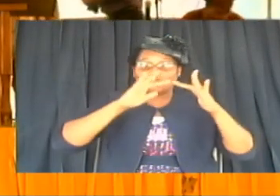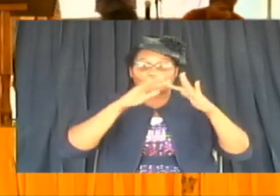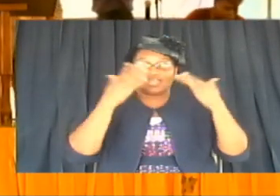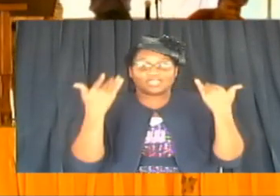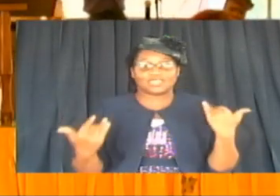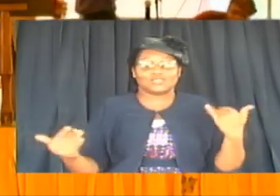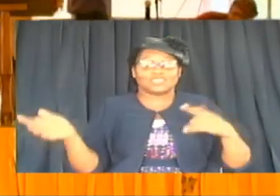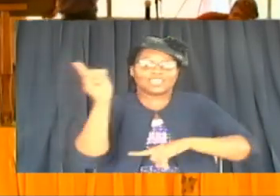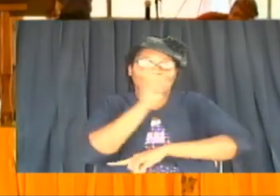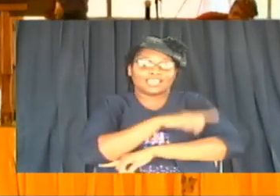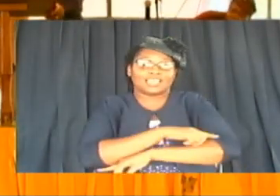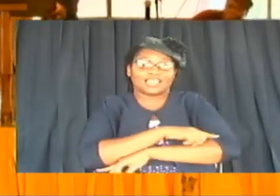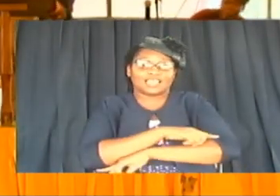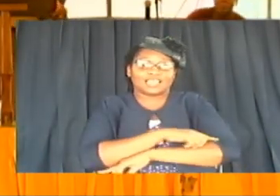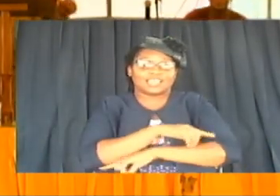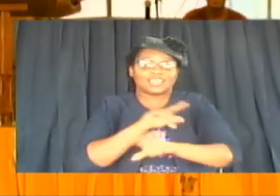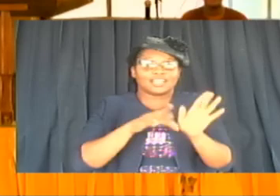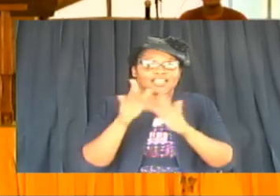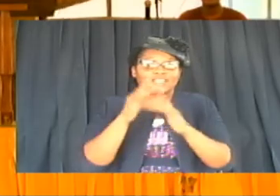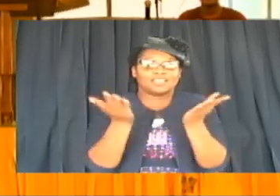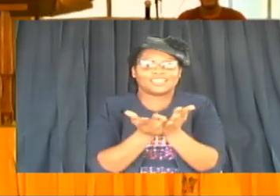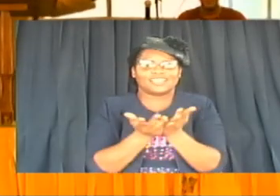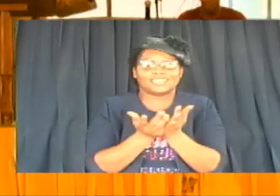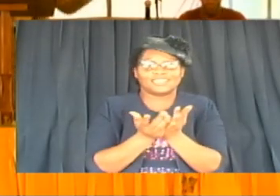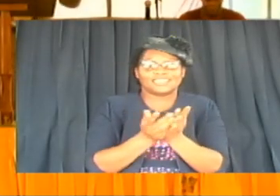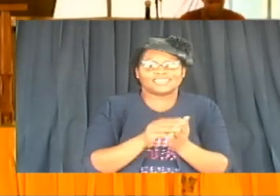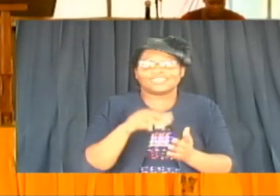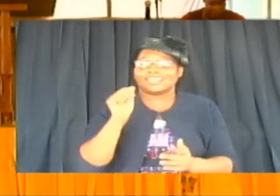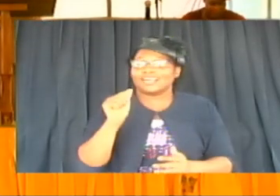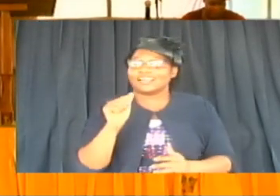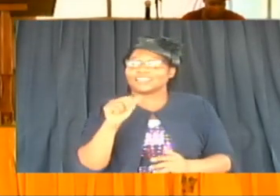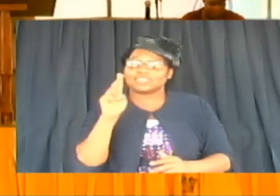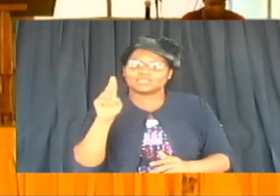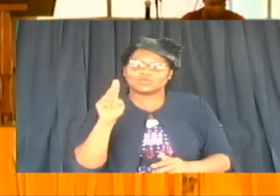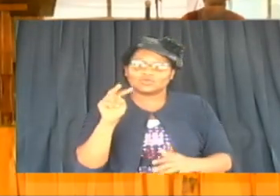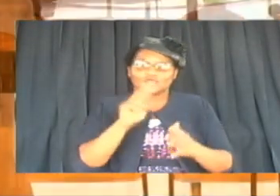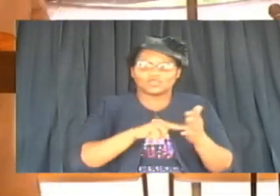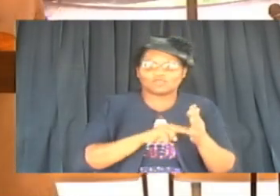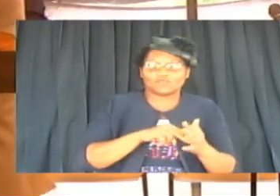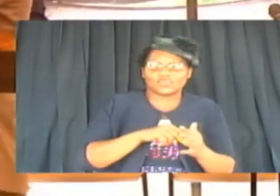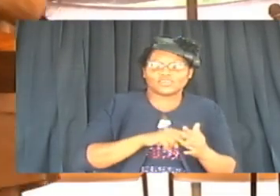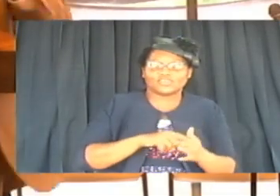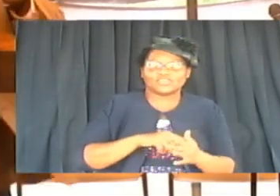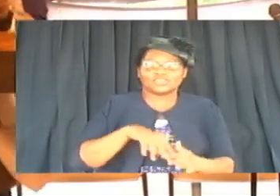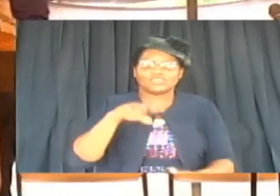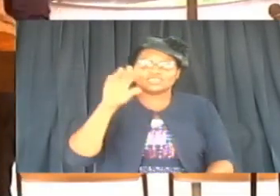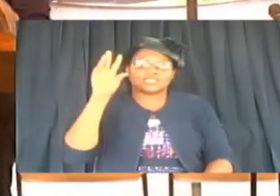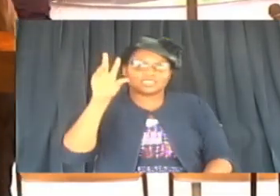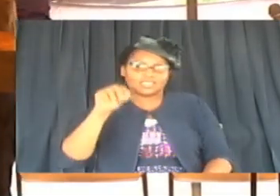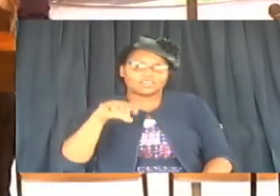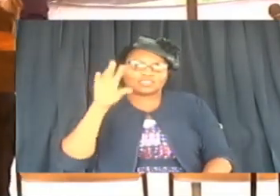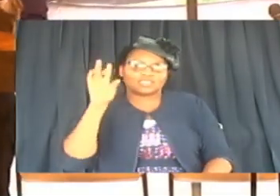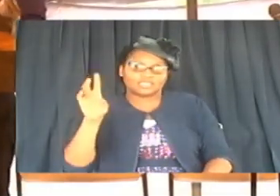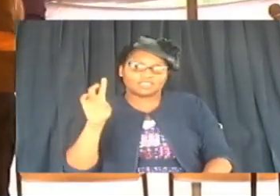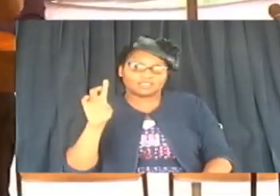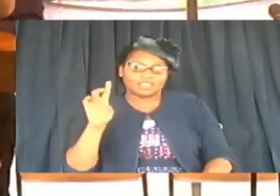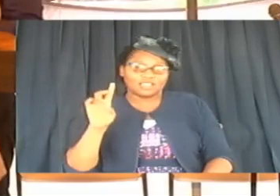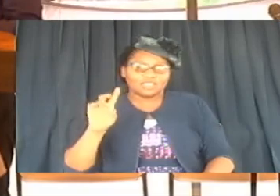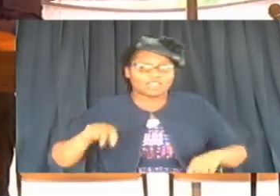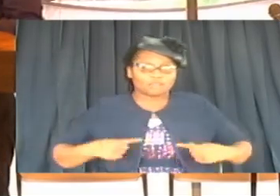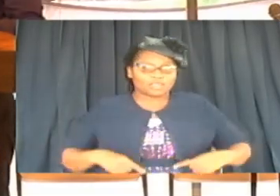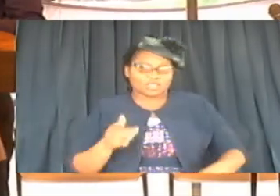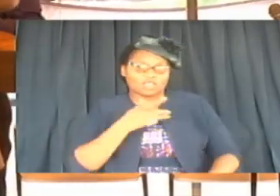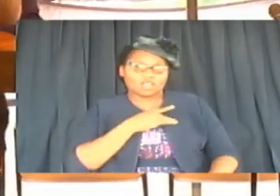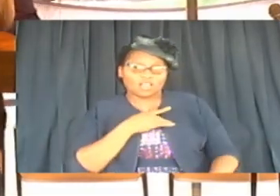today. And you know the Bible says in Acts chapter 2, verse 37, when they heard this, they were pricked in their hearts, and they said unto Peter and the rest